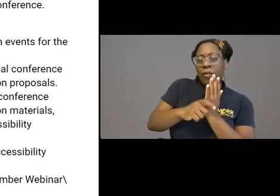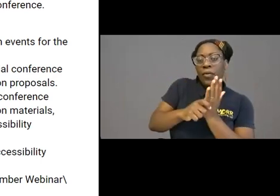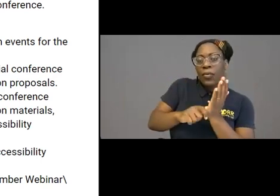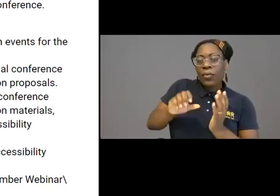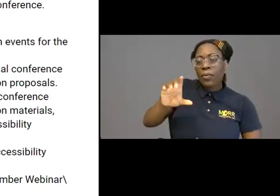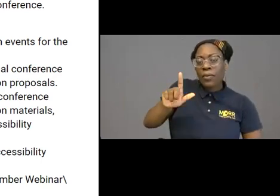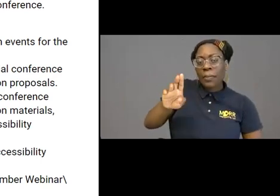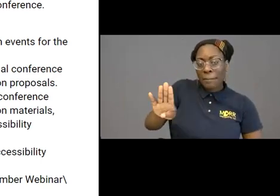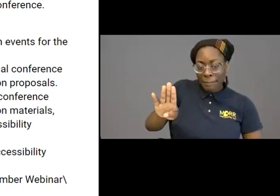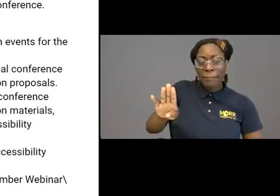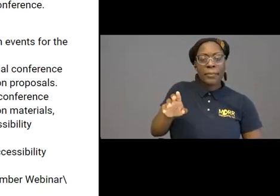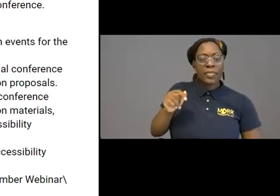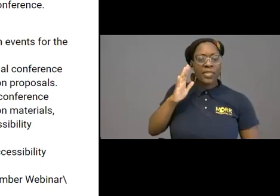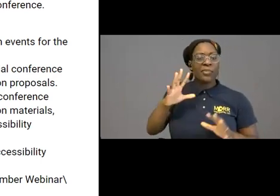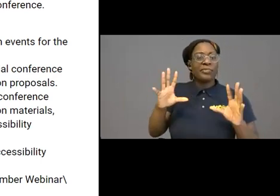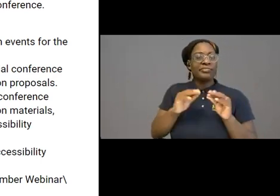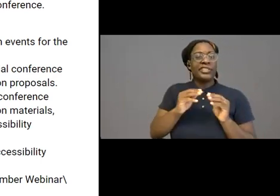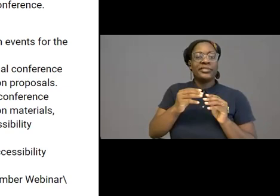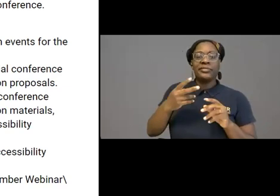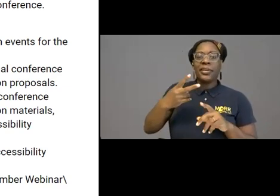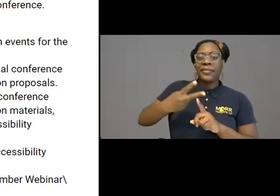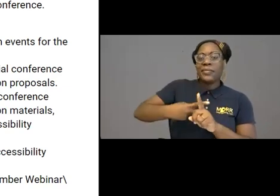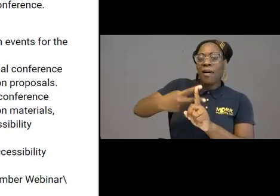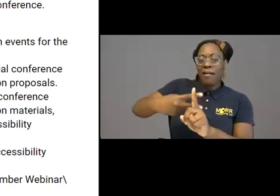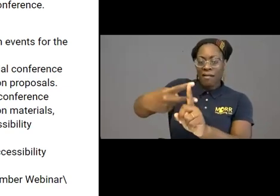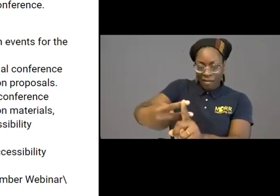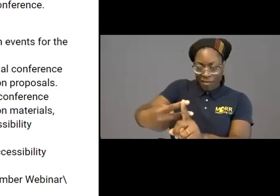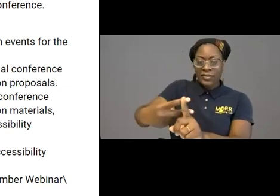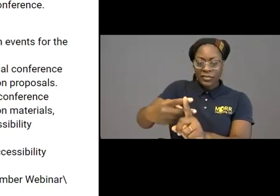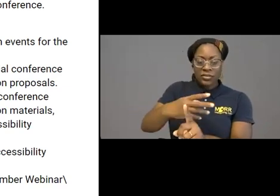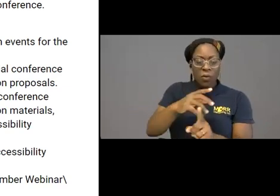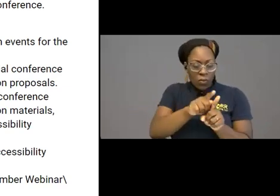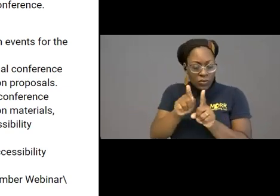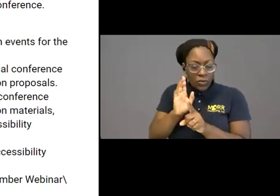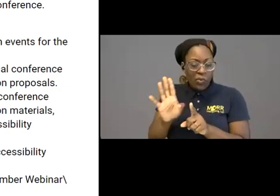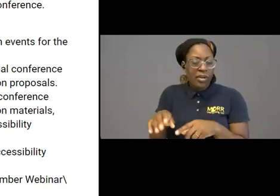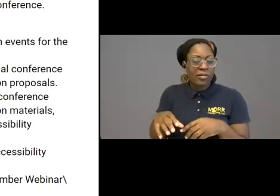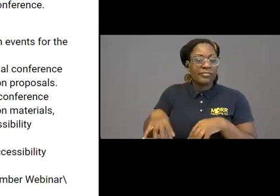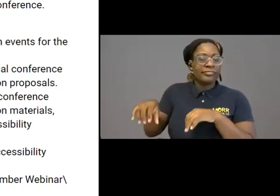ideas for both topics and, you know, potential presenters.